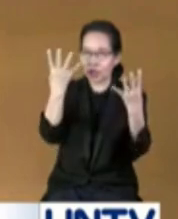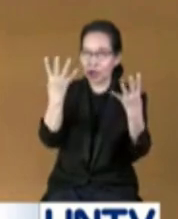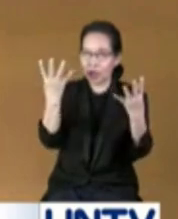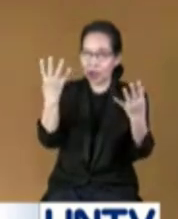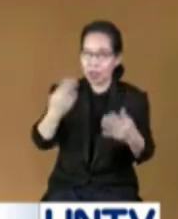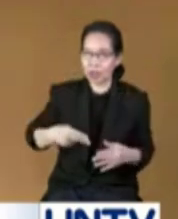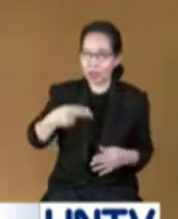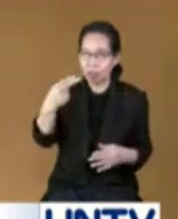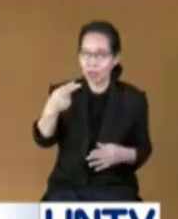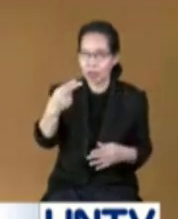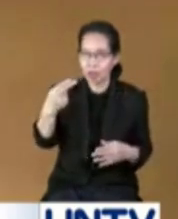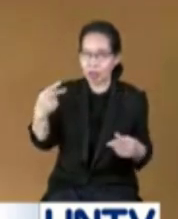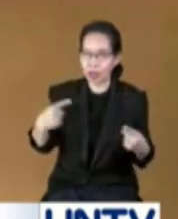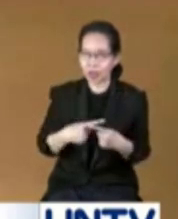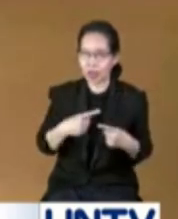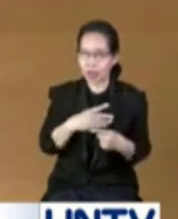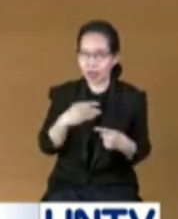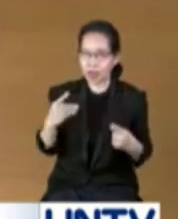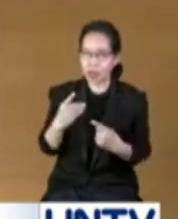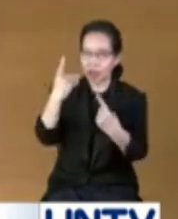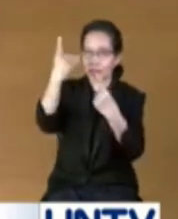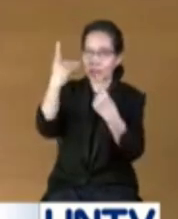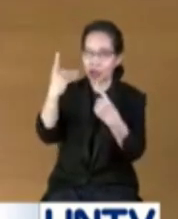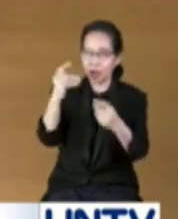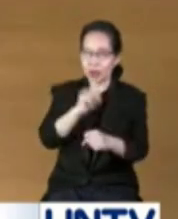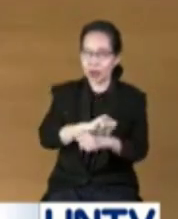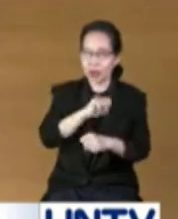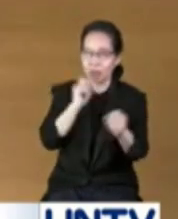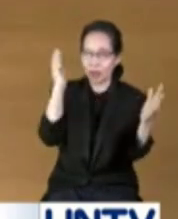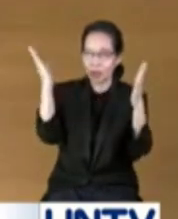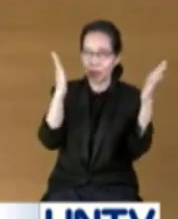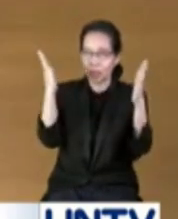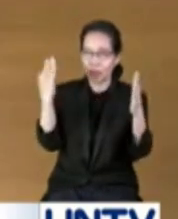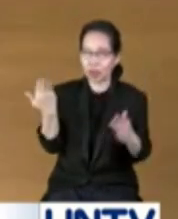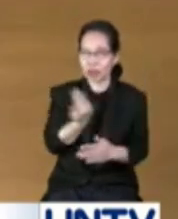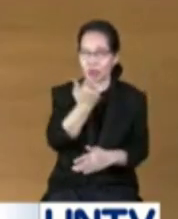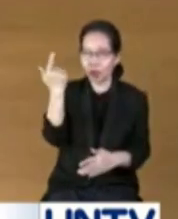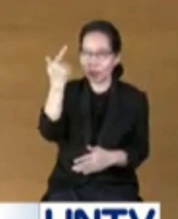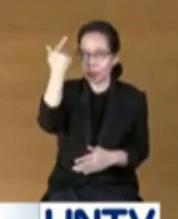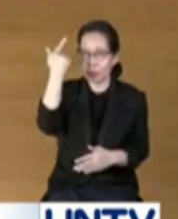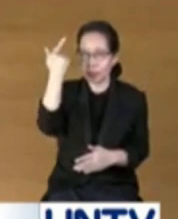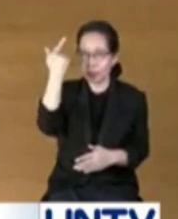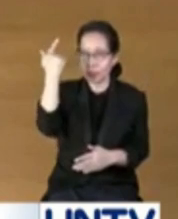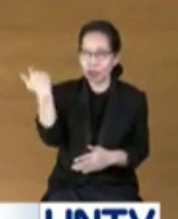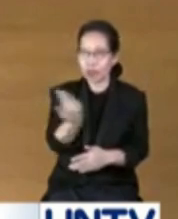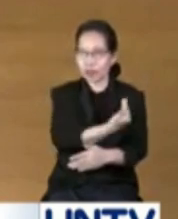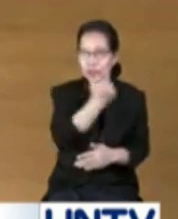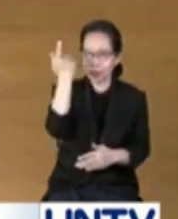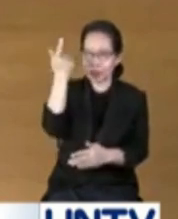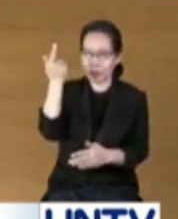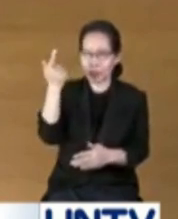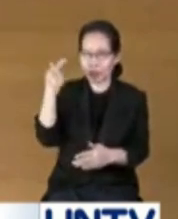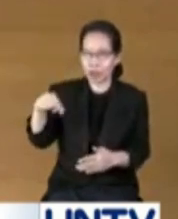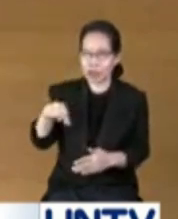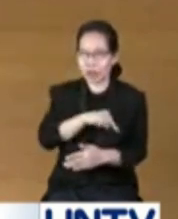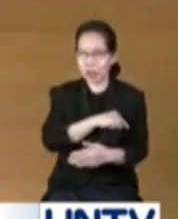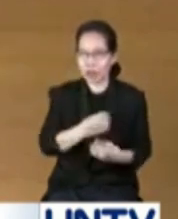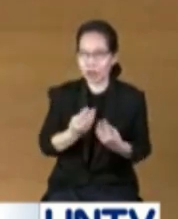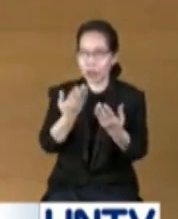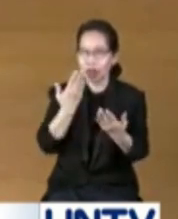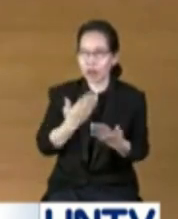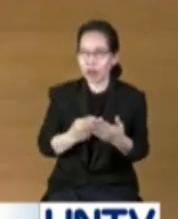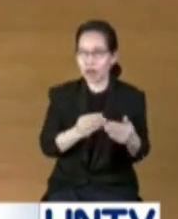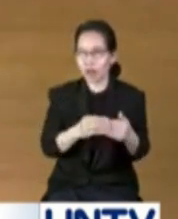competent and dedicated workers serving in our government. It is up to us to provide good leadership and